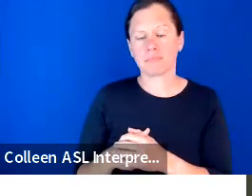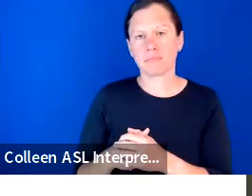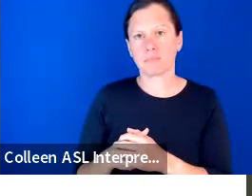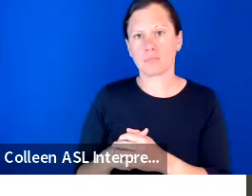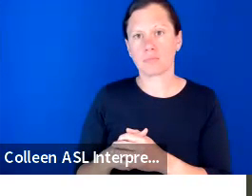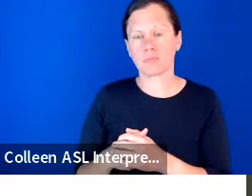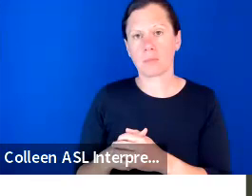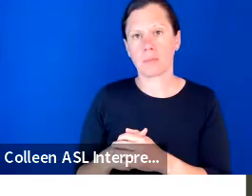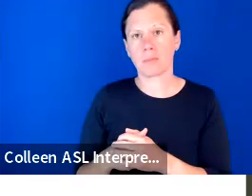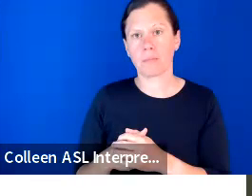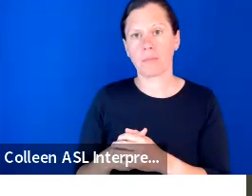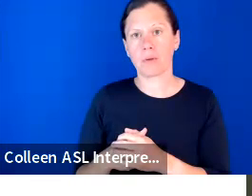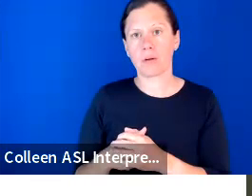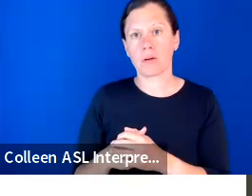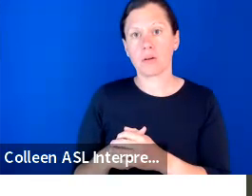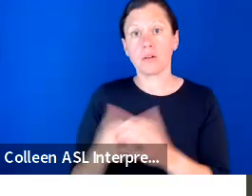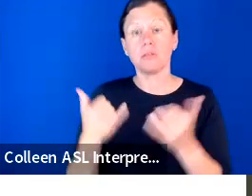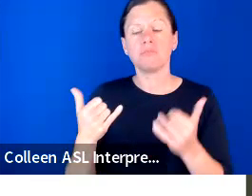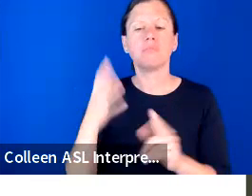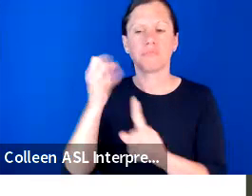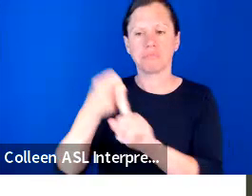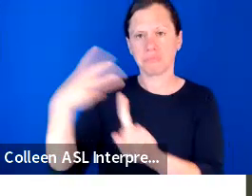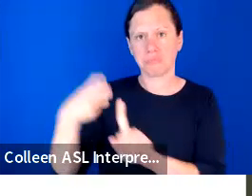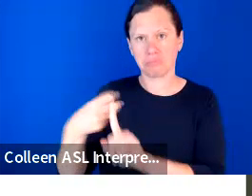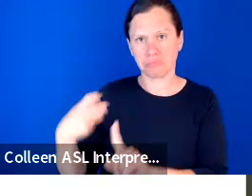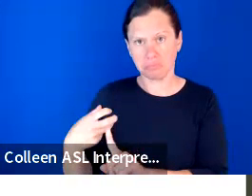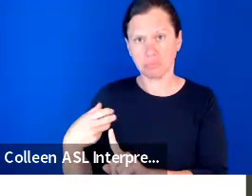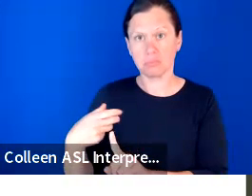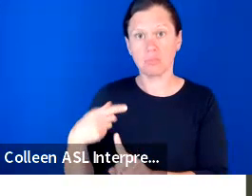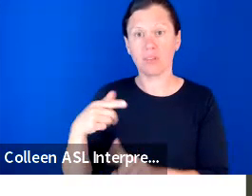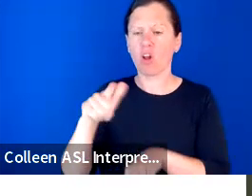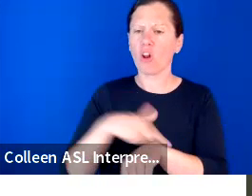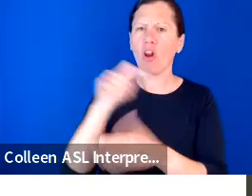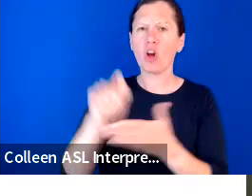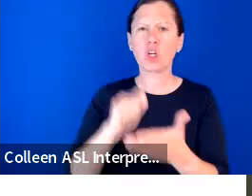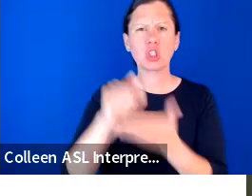Let's start by defining what we're talking about when we say long-term care or caregiving.